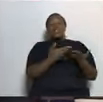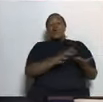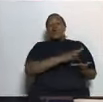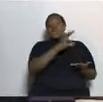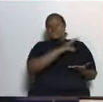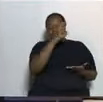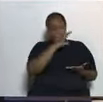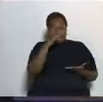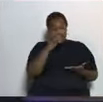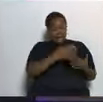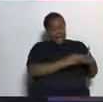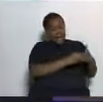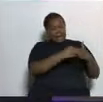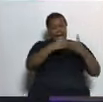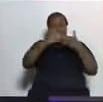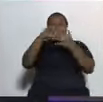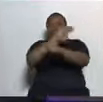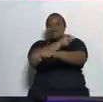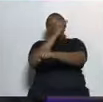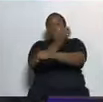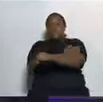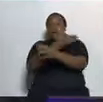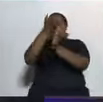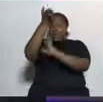Spirit, guided by the power of